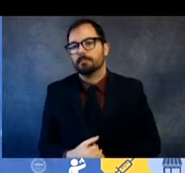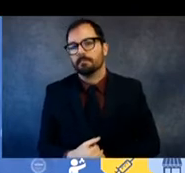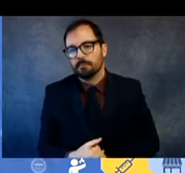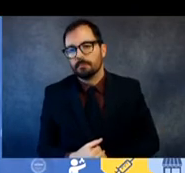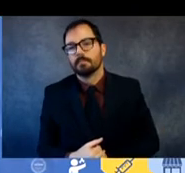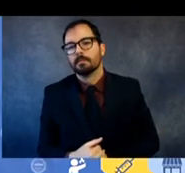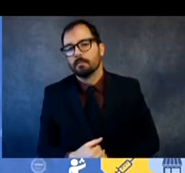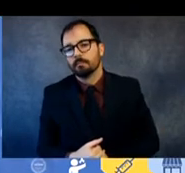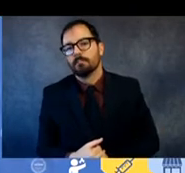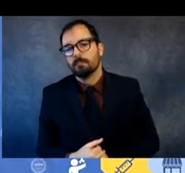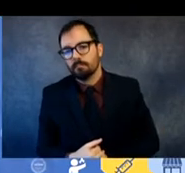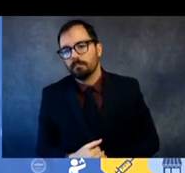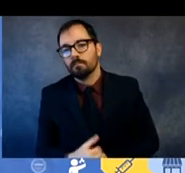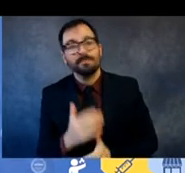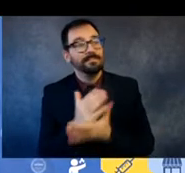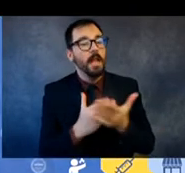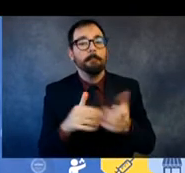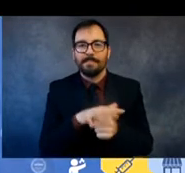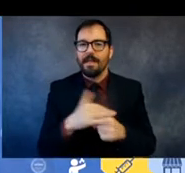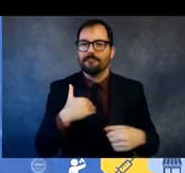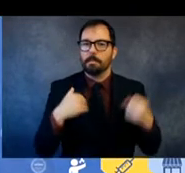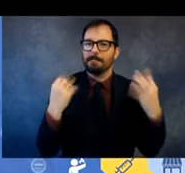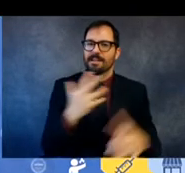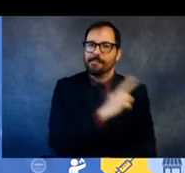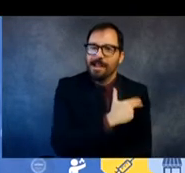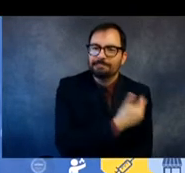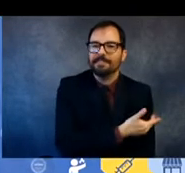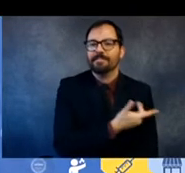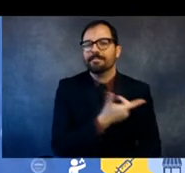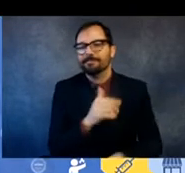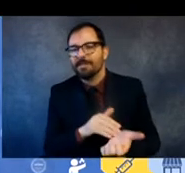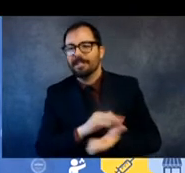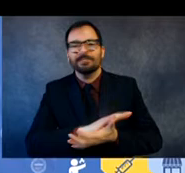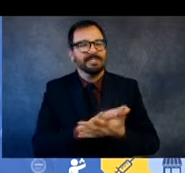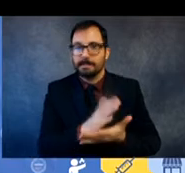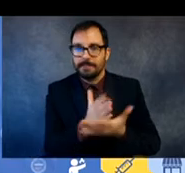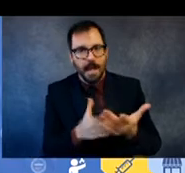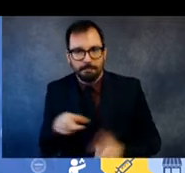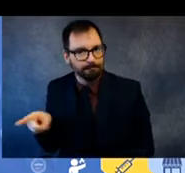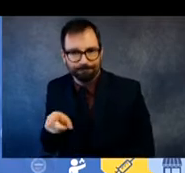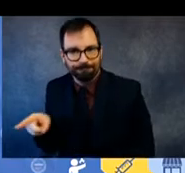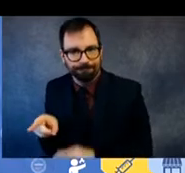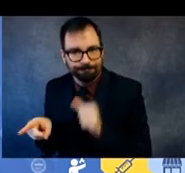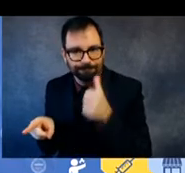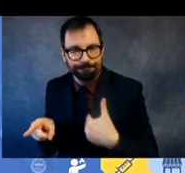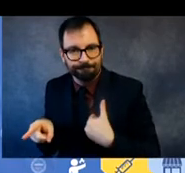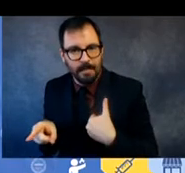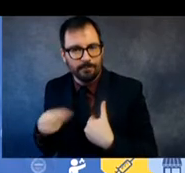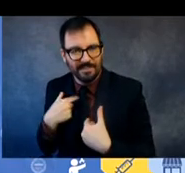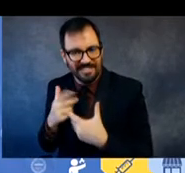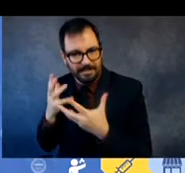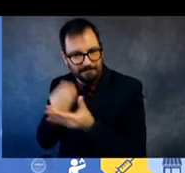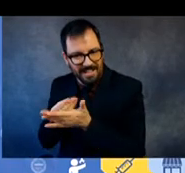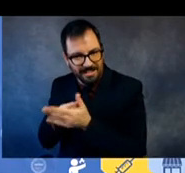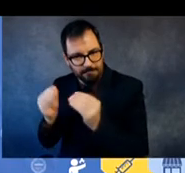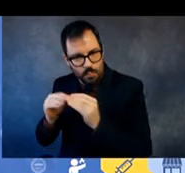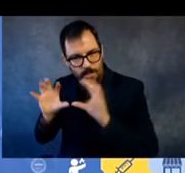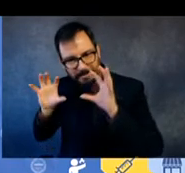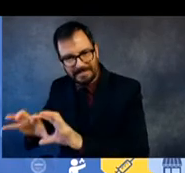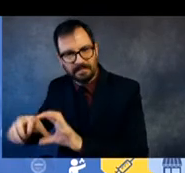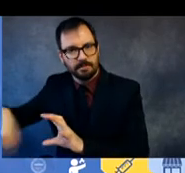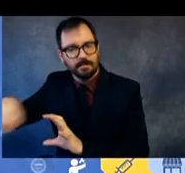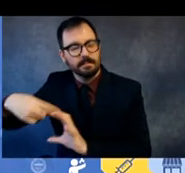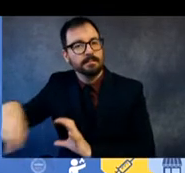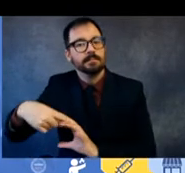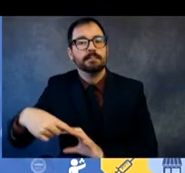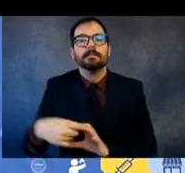So we were able to direct more money. We have a reserve fund for areas of low income and very